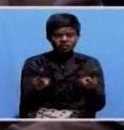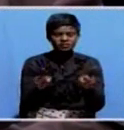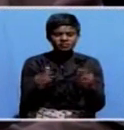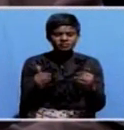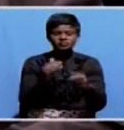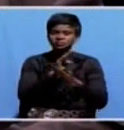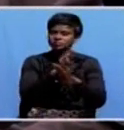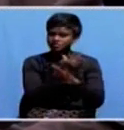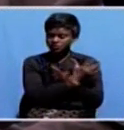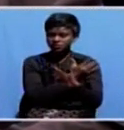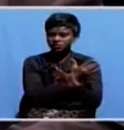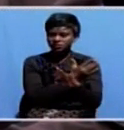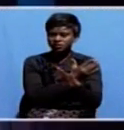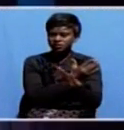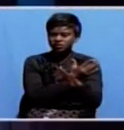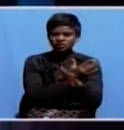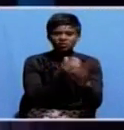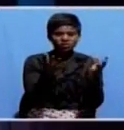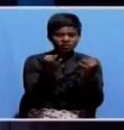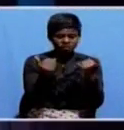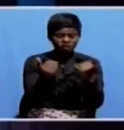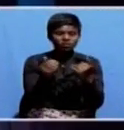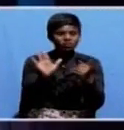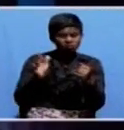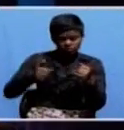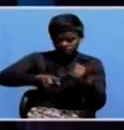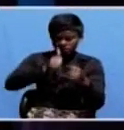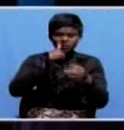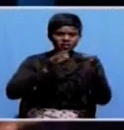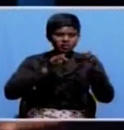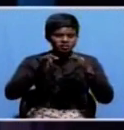before you get to there, I want you to briefly outline,